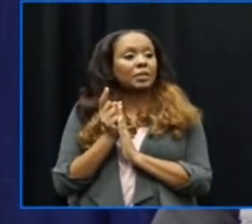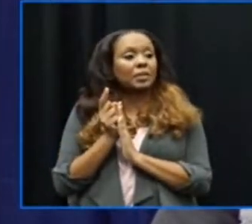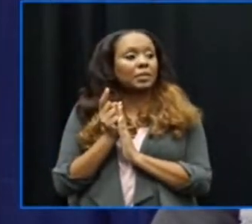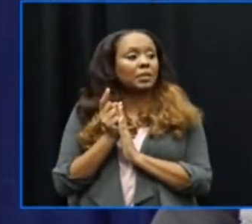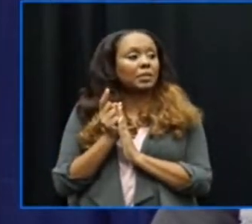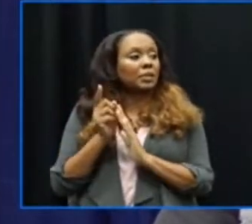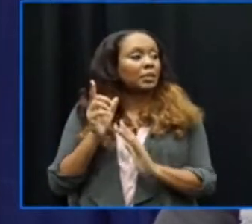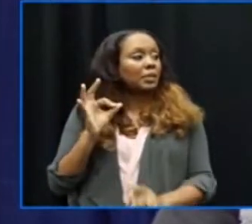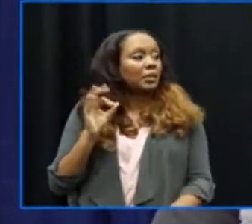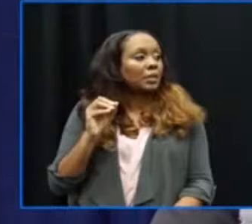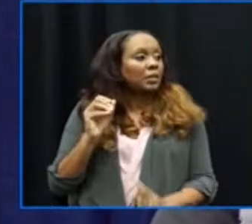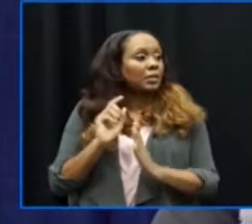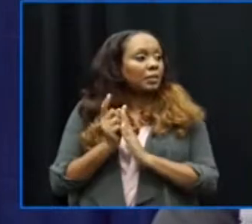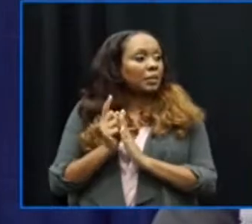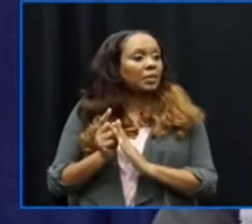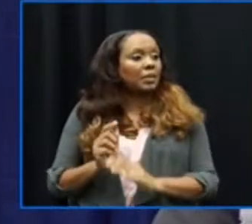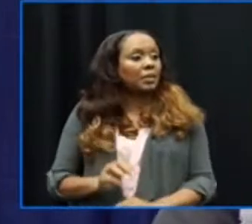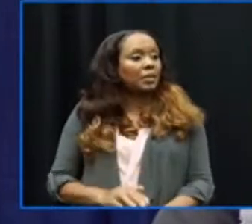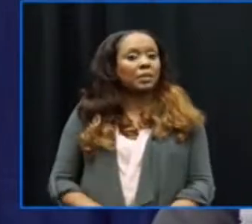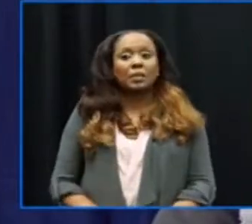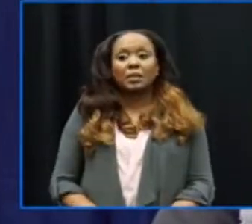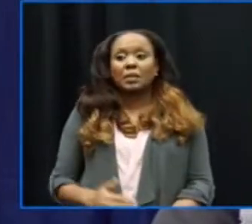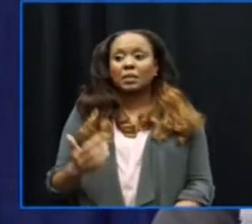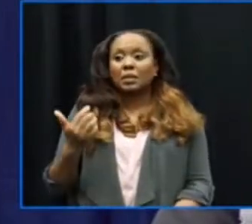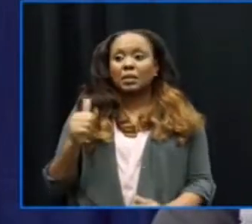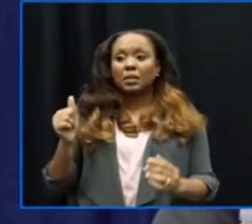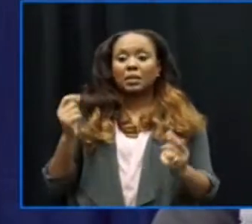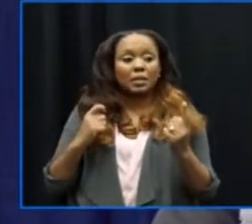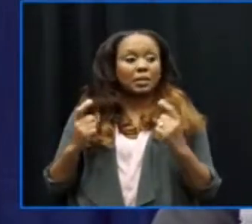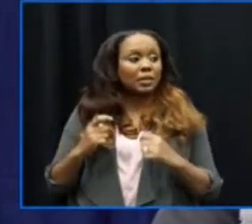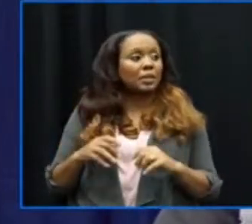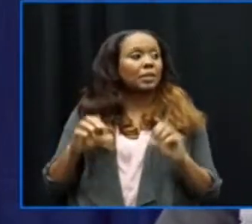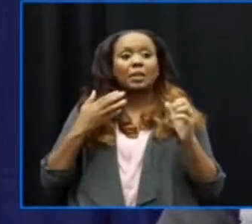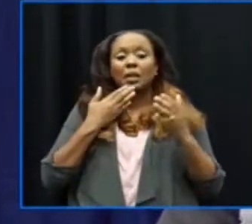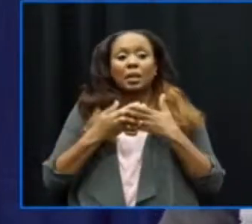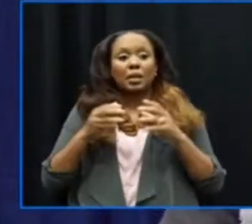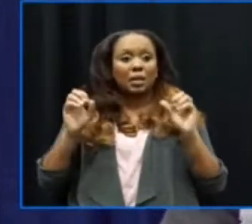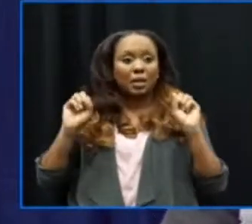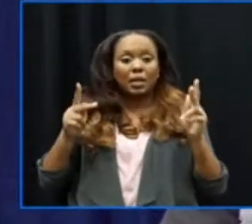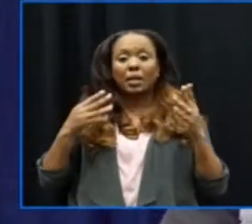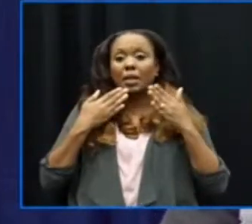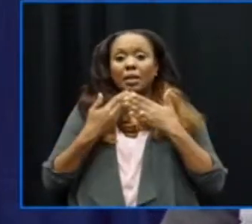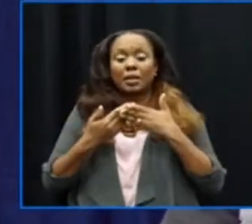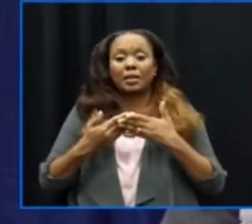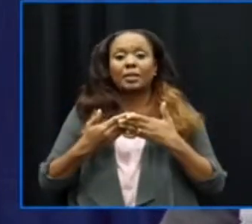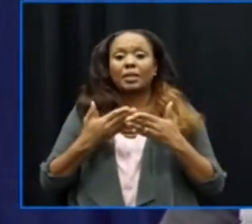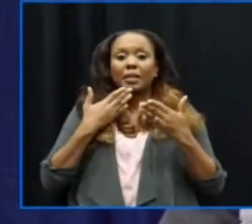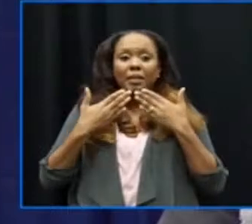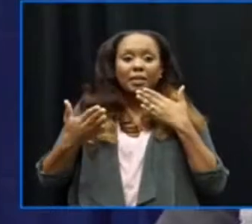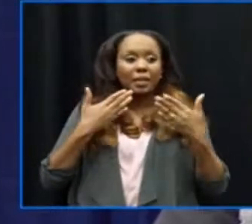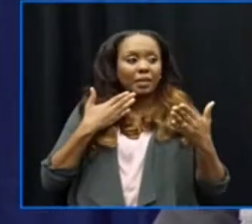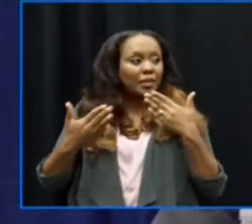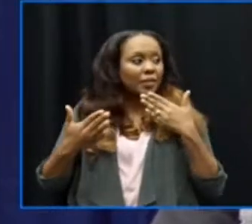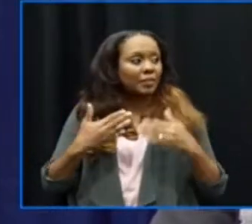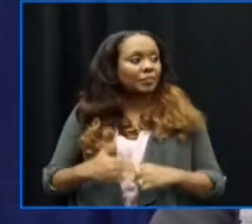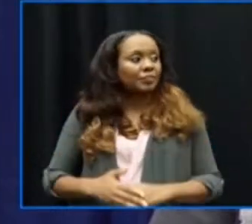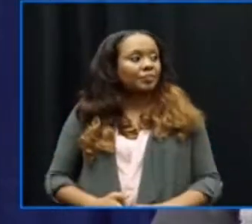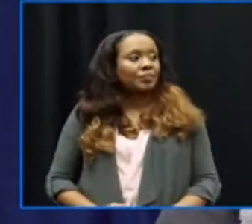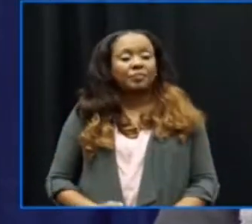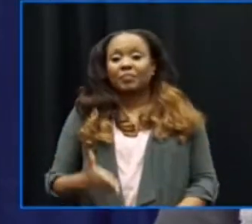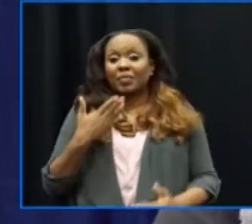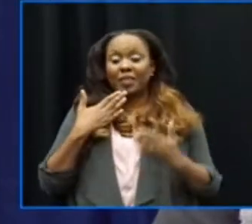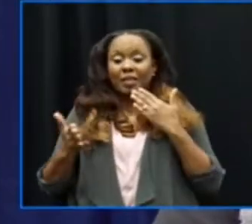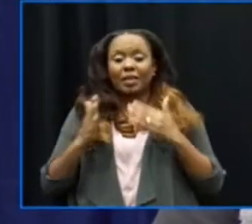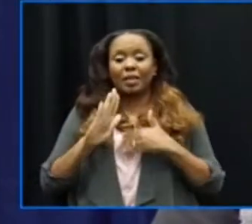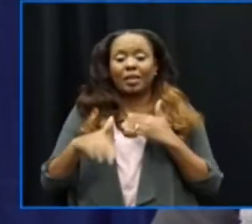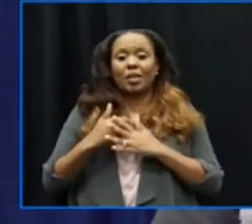food for thought. You wanted to ask? Okay. Anyone else? Okay. Thank you very much, and I want to thank all